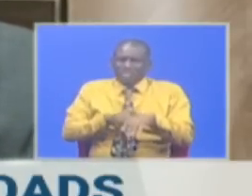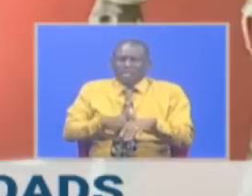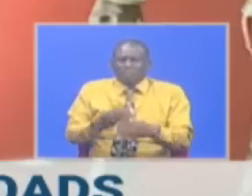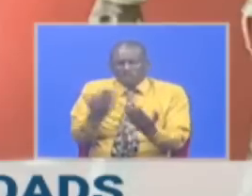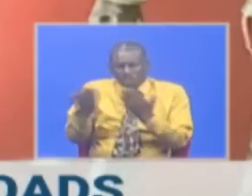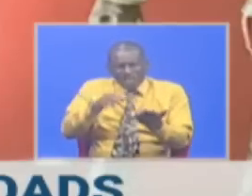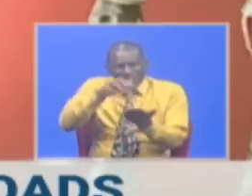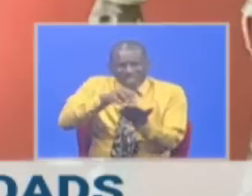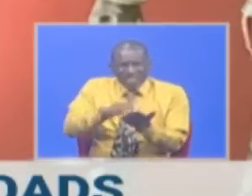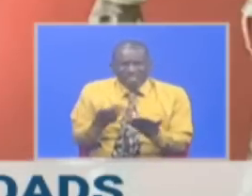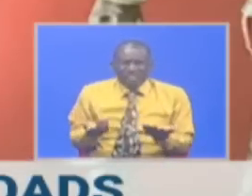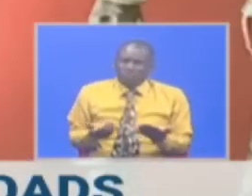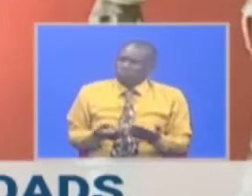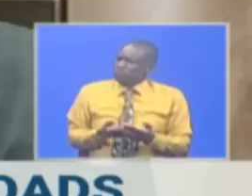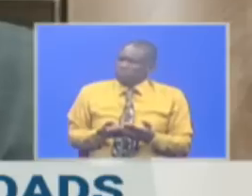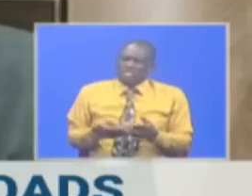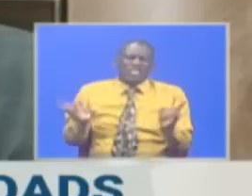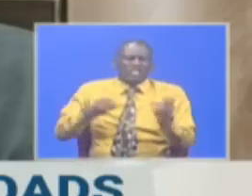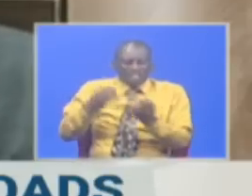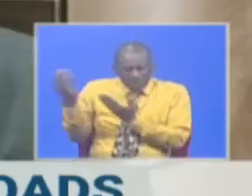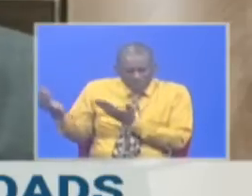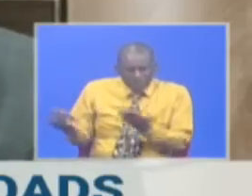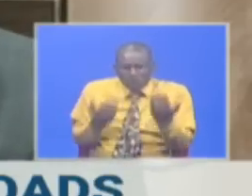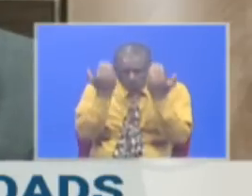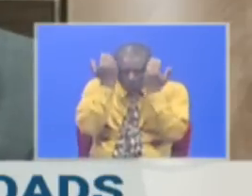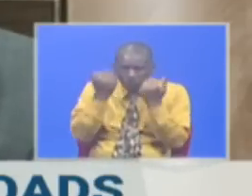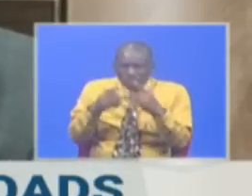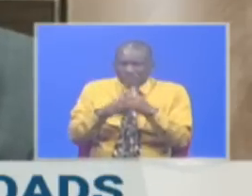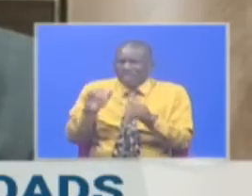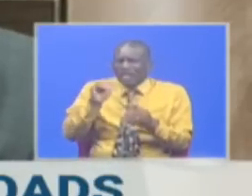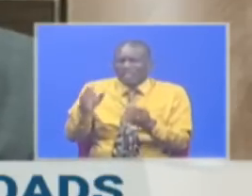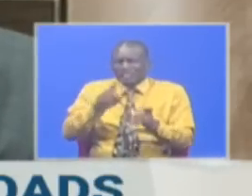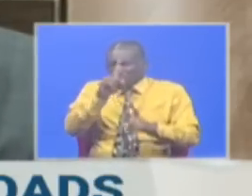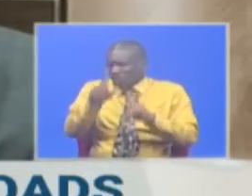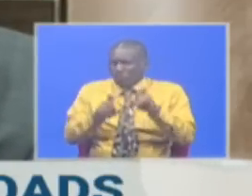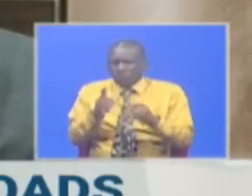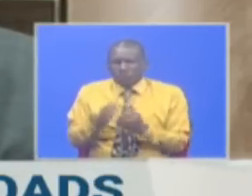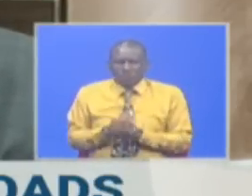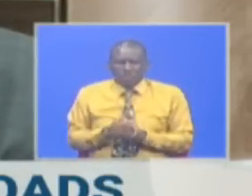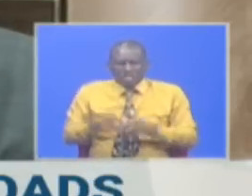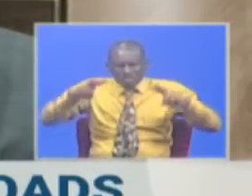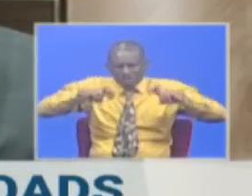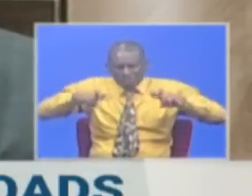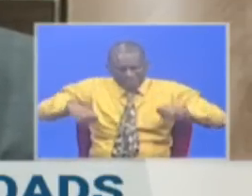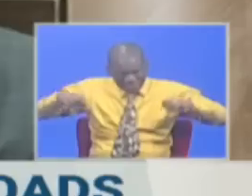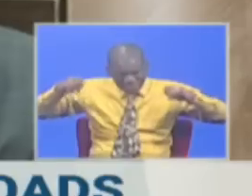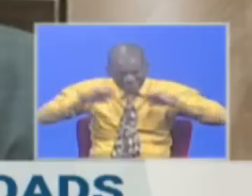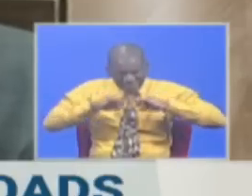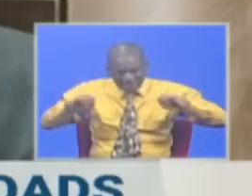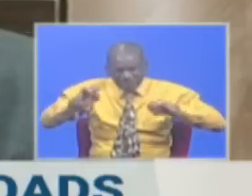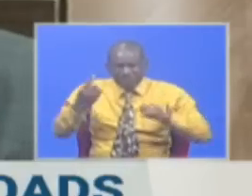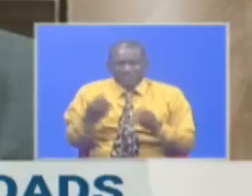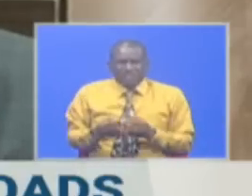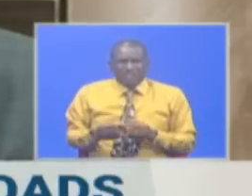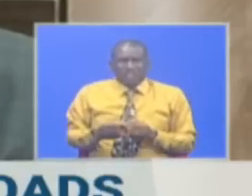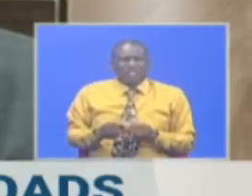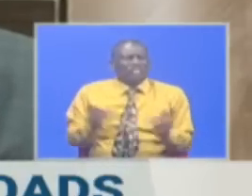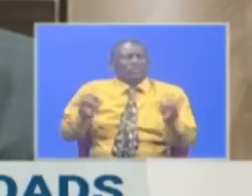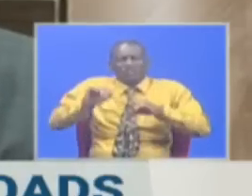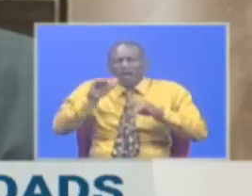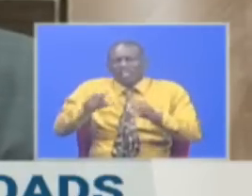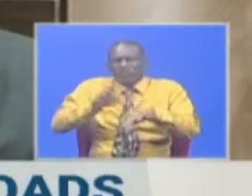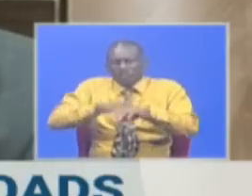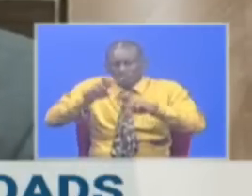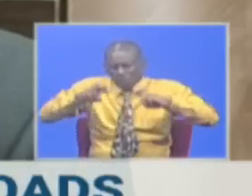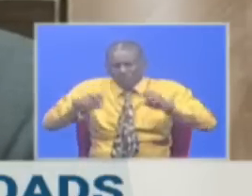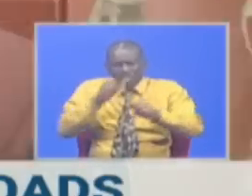They don't care you bring you to court and then start asking what us for time. Quite asking for time now to investigate. All right. They do